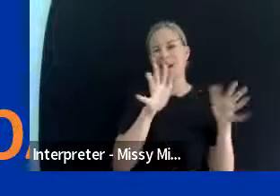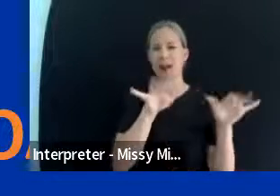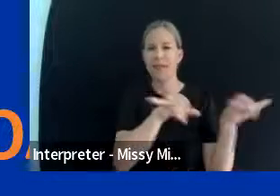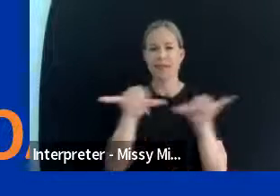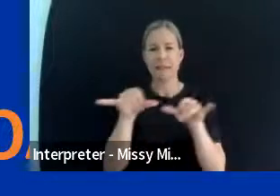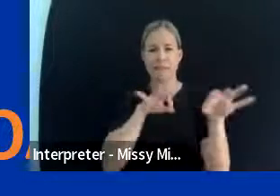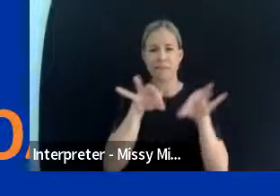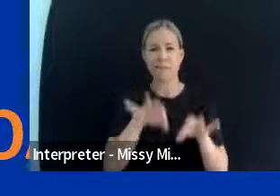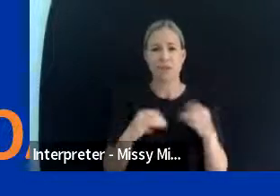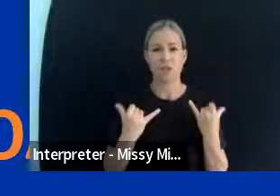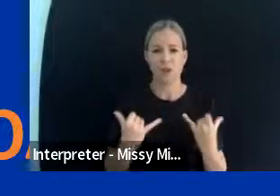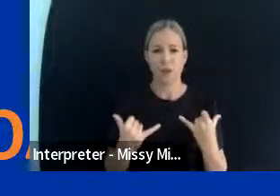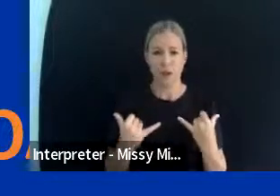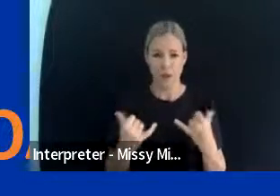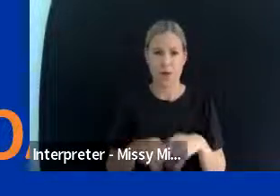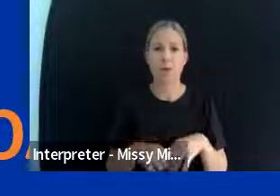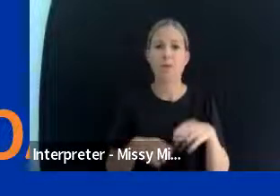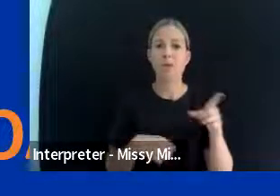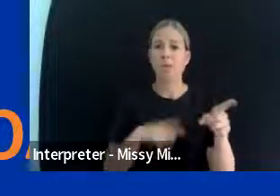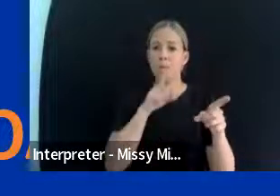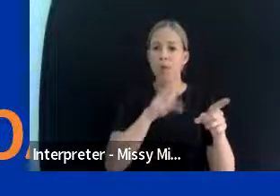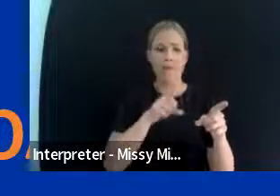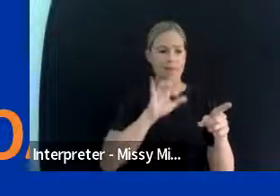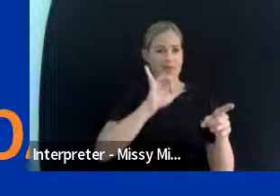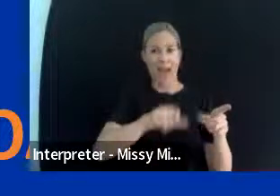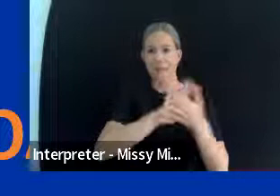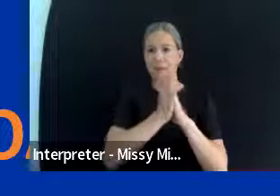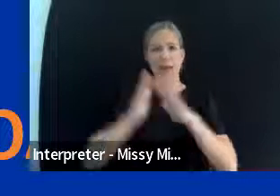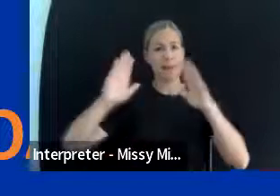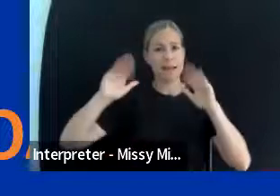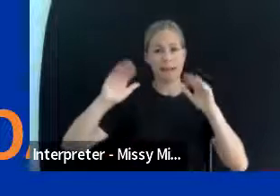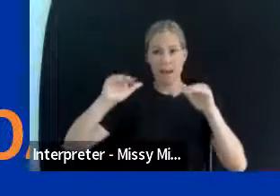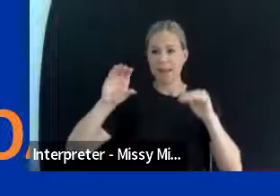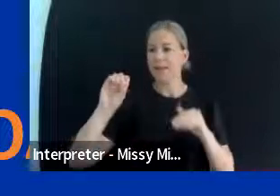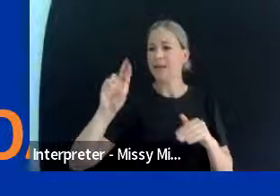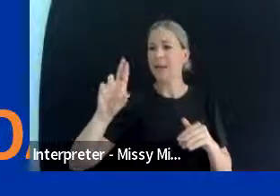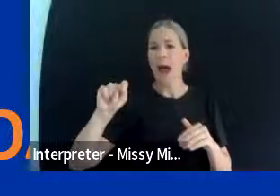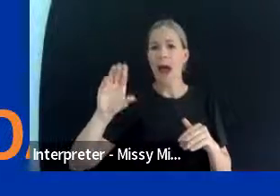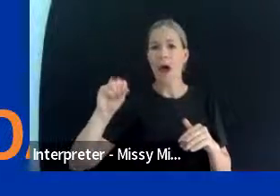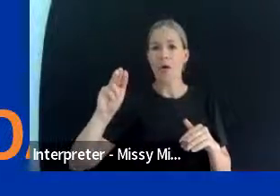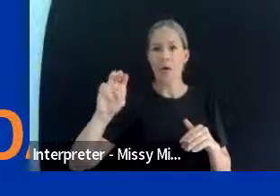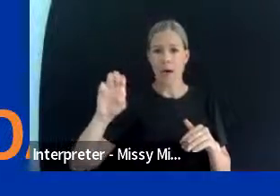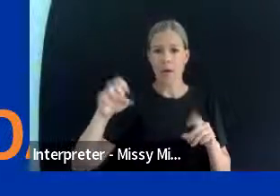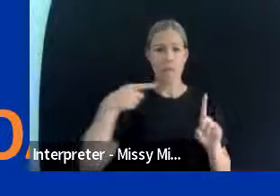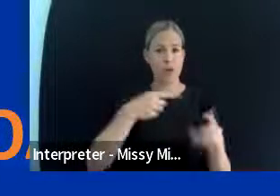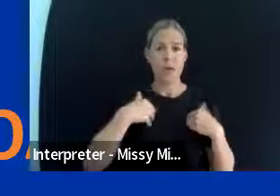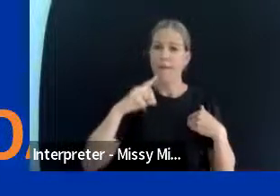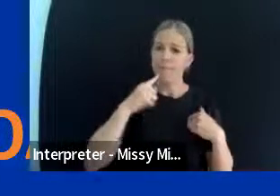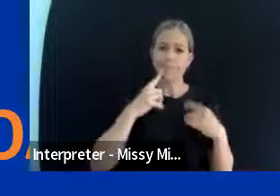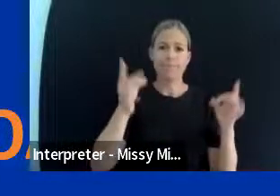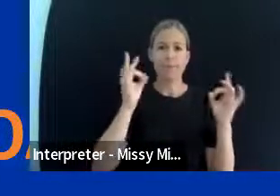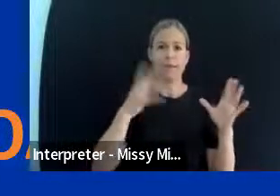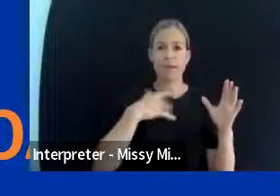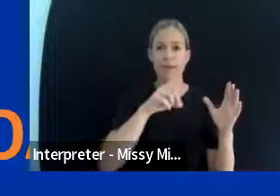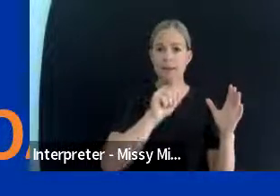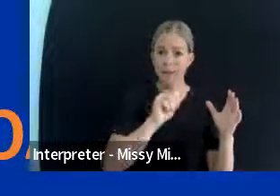state statute, became that expected outcome, right? That Congress makes clear that youth with significant disabilities must be given every